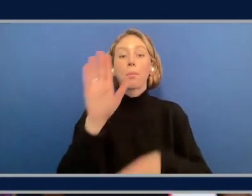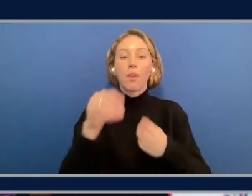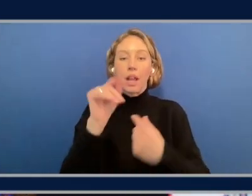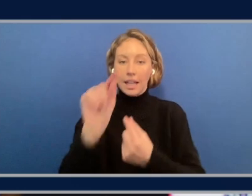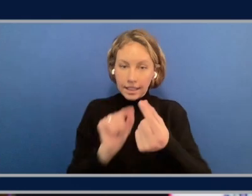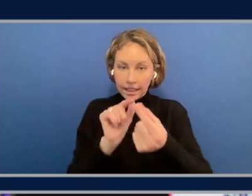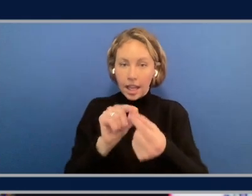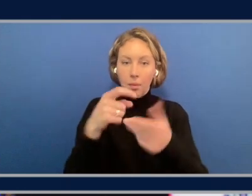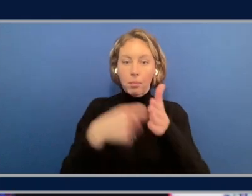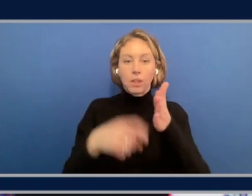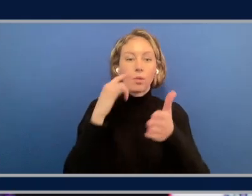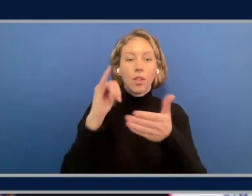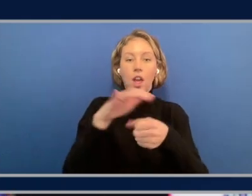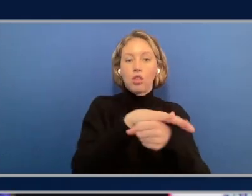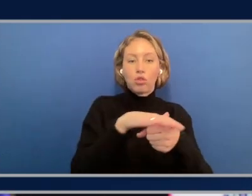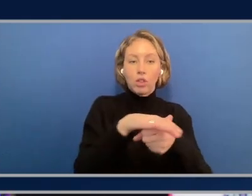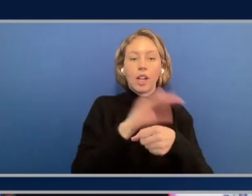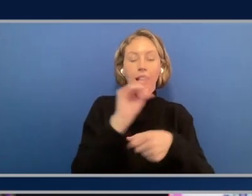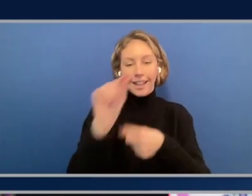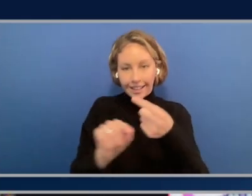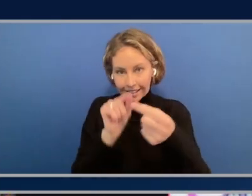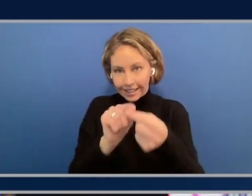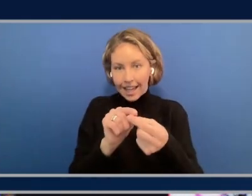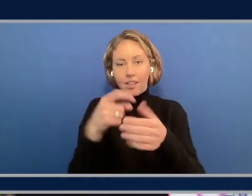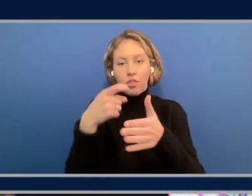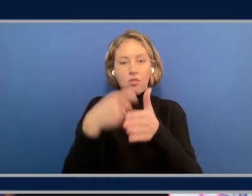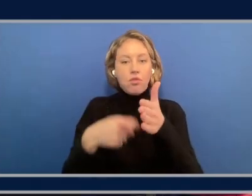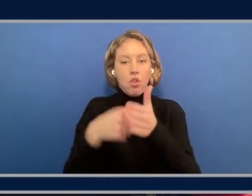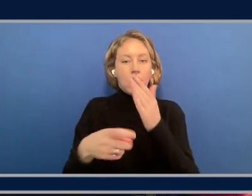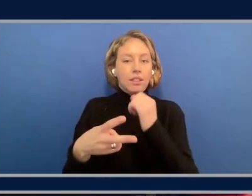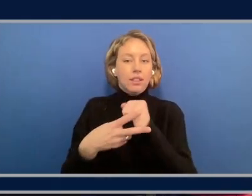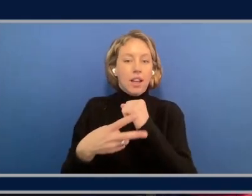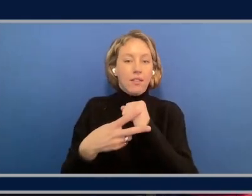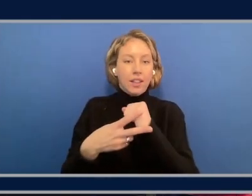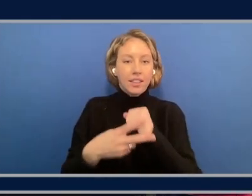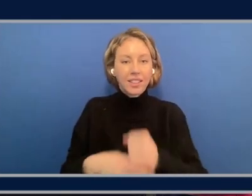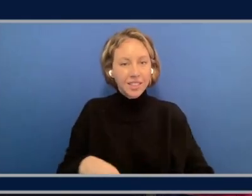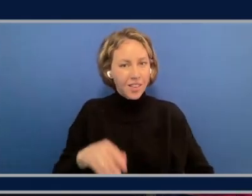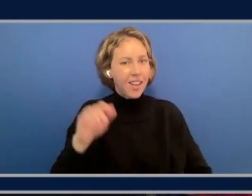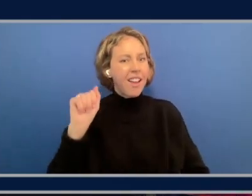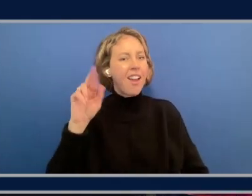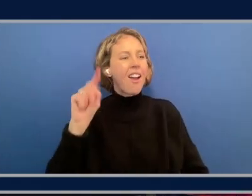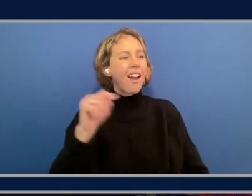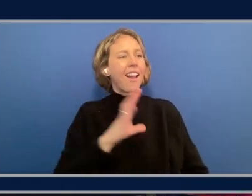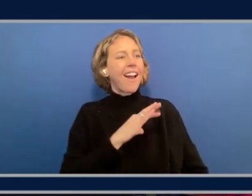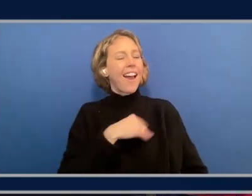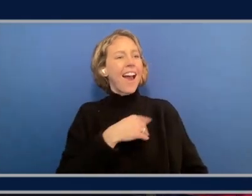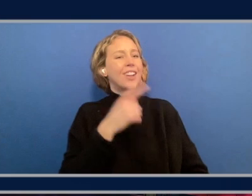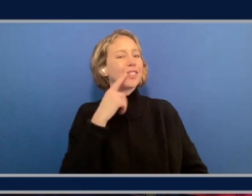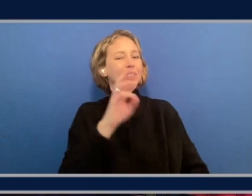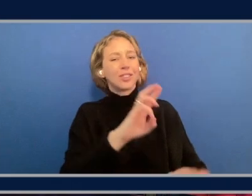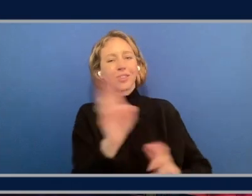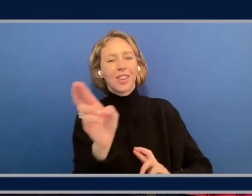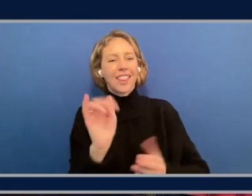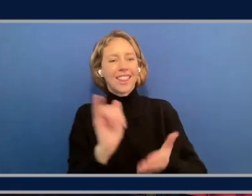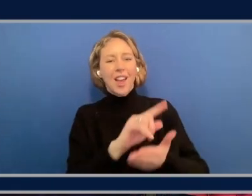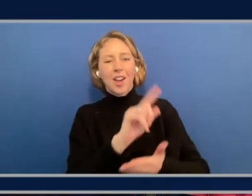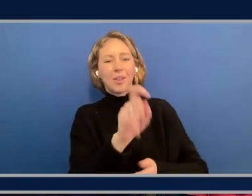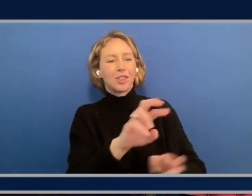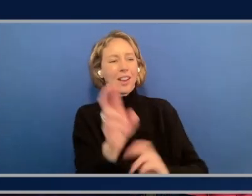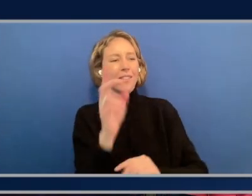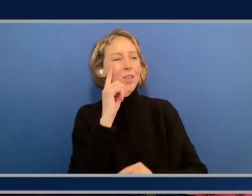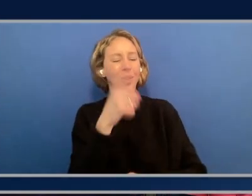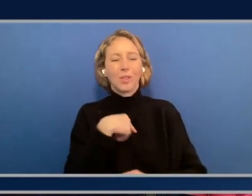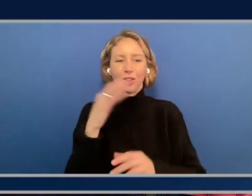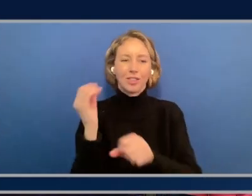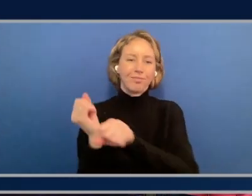region and the exact savings that you can get. So. And see that I inadvertently teed you up for it. But I just like to have just like everything all in